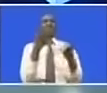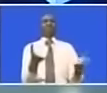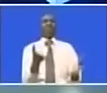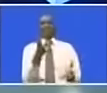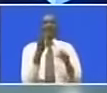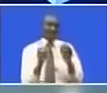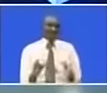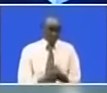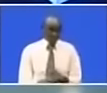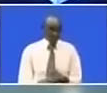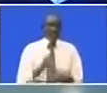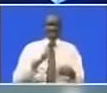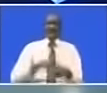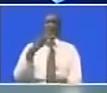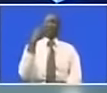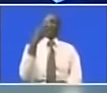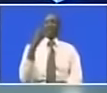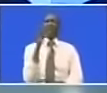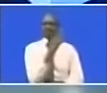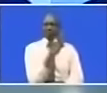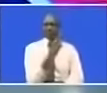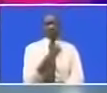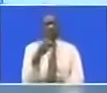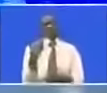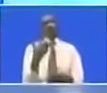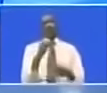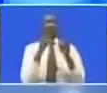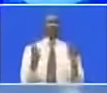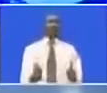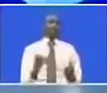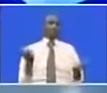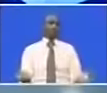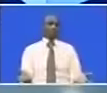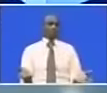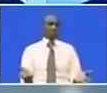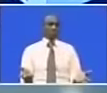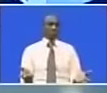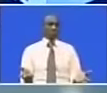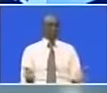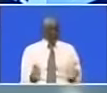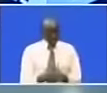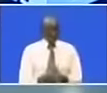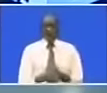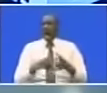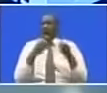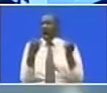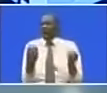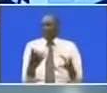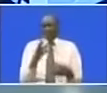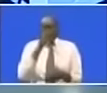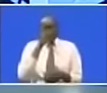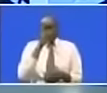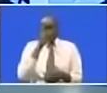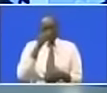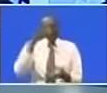after that, by around 3 o'clock, there were no ballot papers in that region. And finally, how many polling officials were